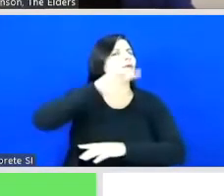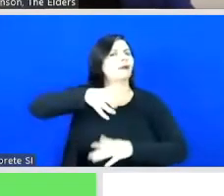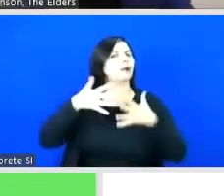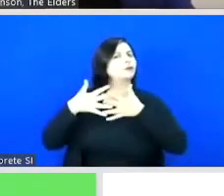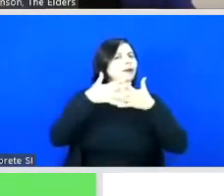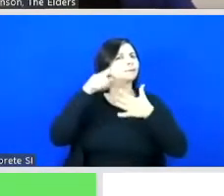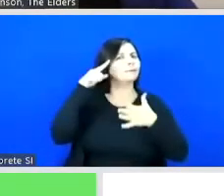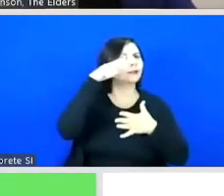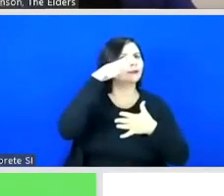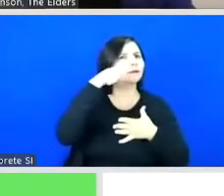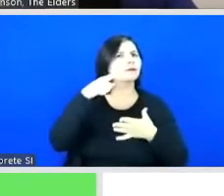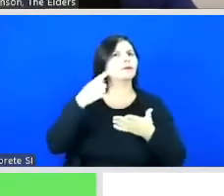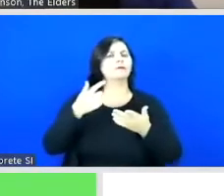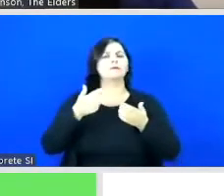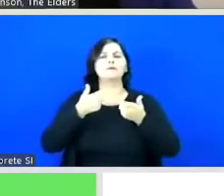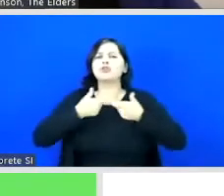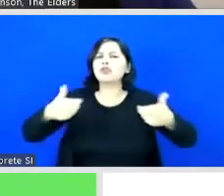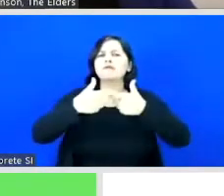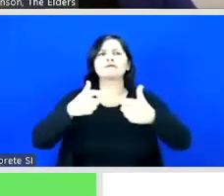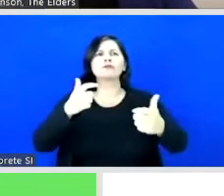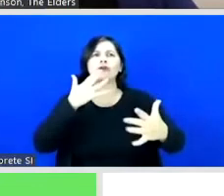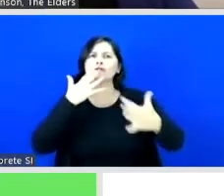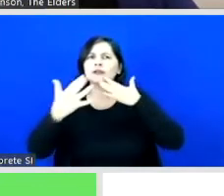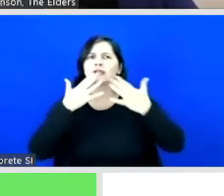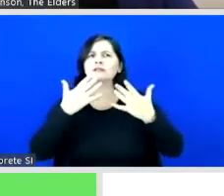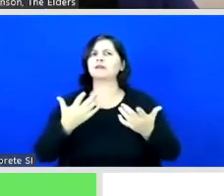is going to do with ambition this year.